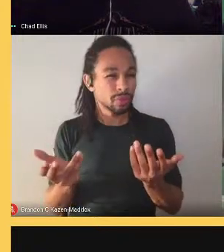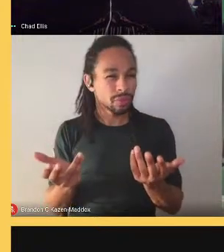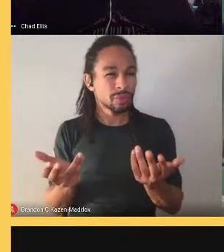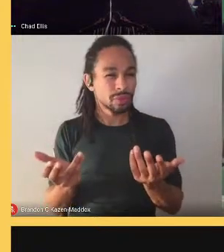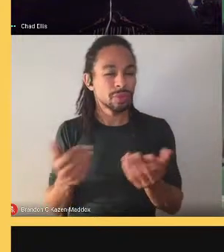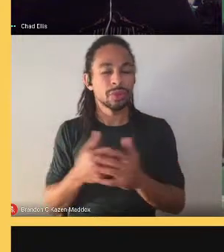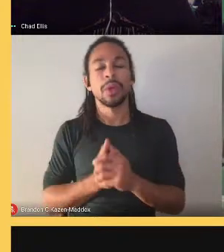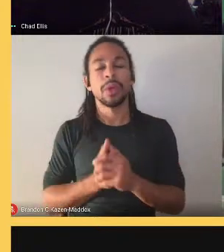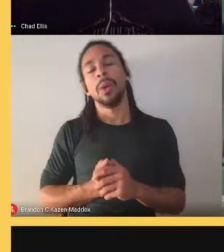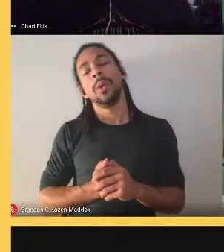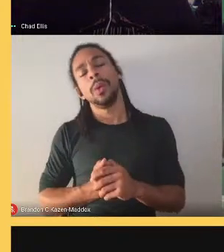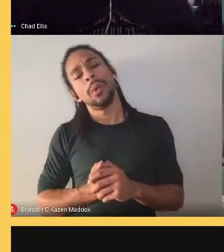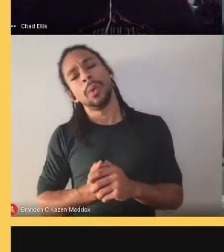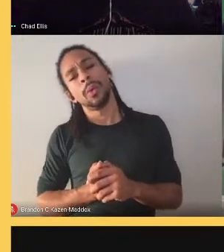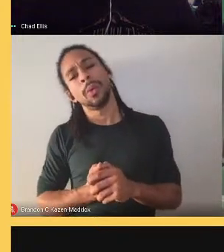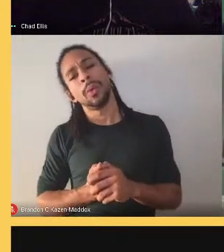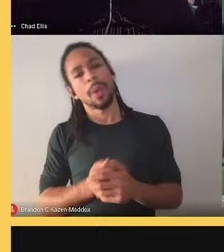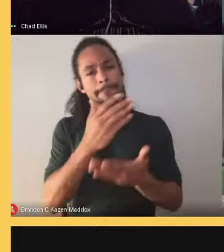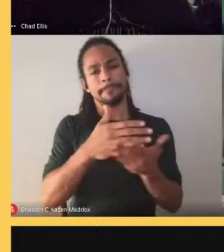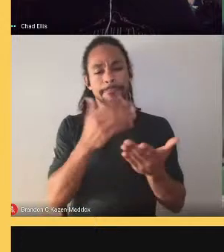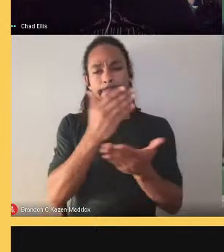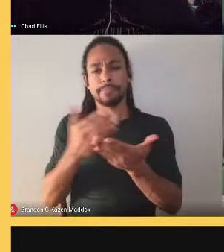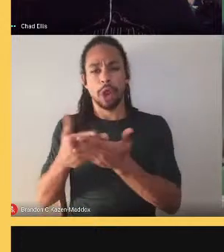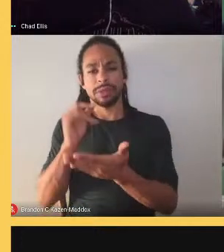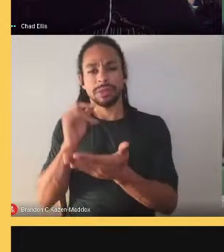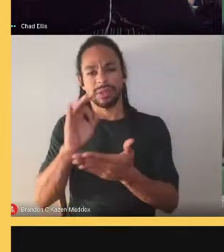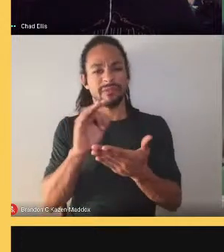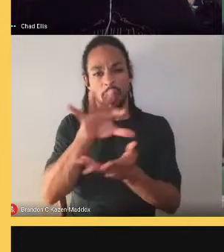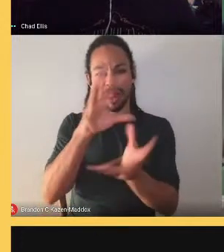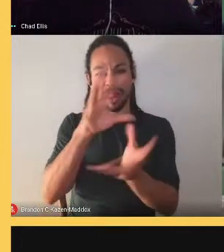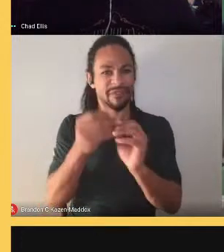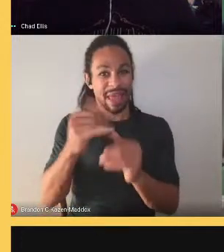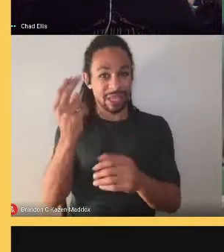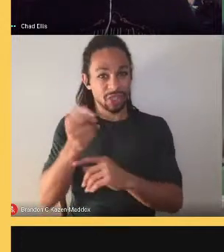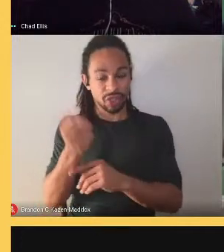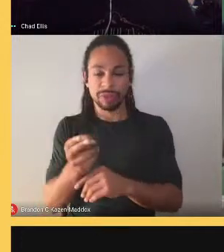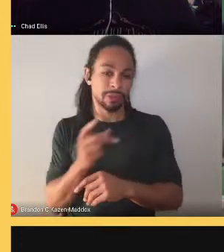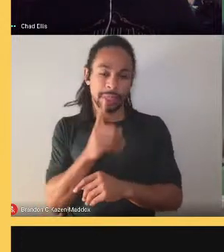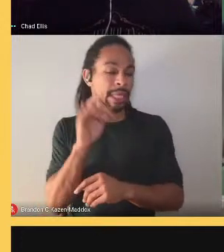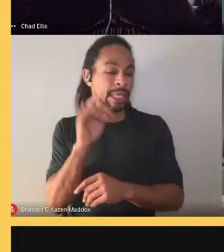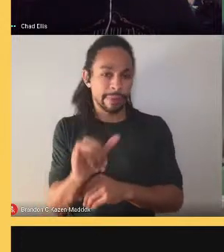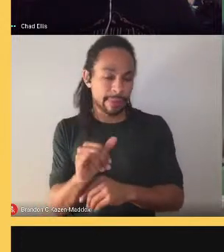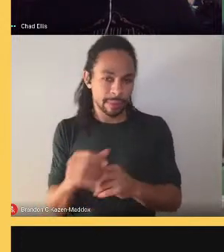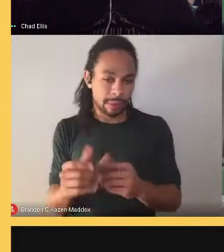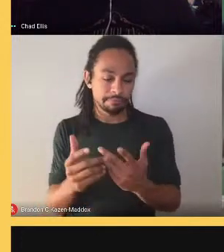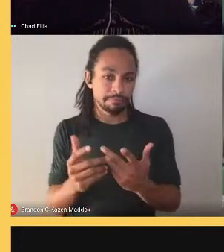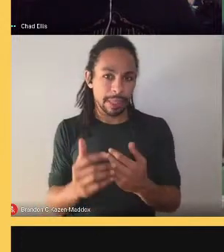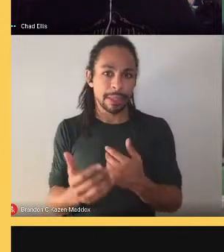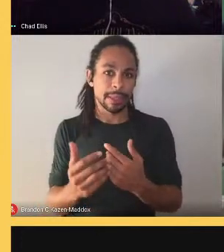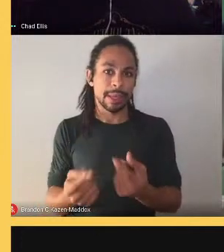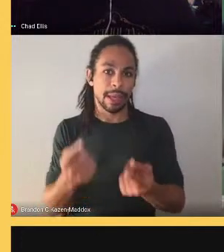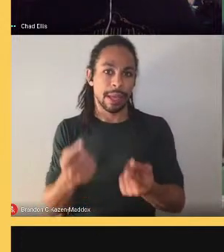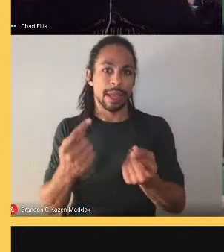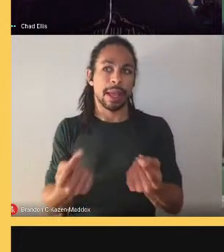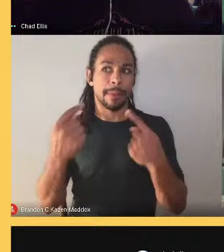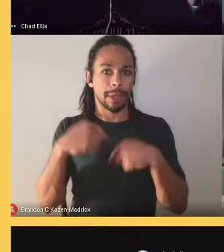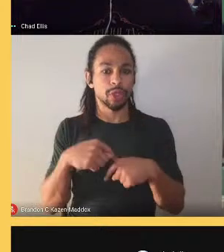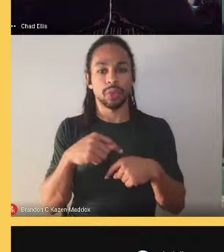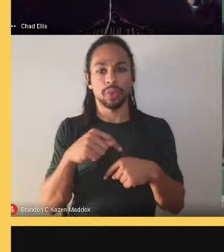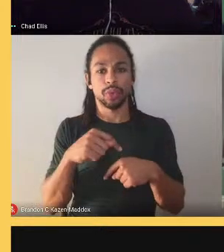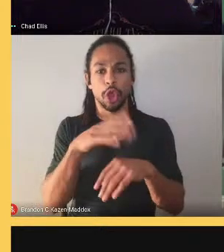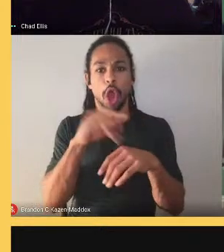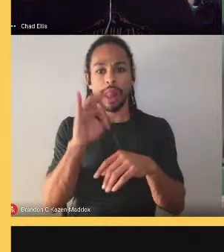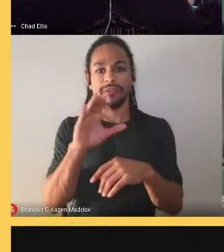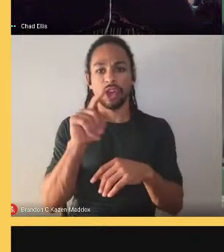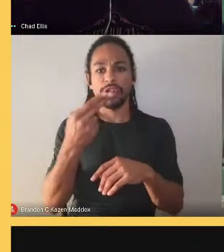elements of all of that are definitely coming into Call of Cthulhu as a game specifically because I think it's well